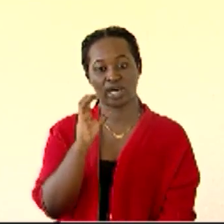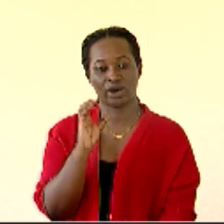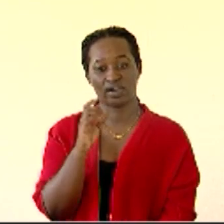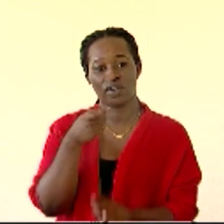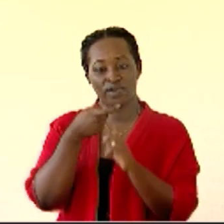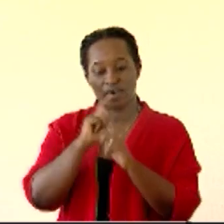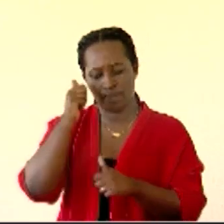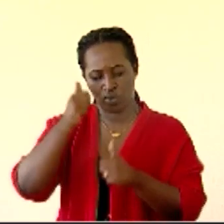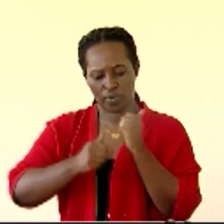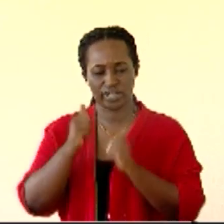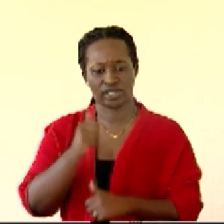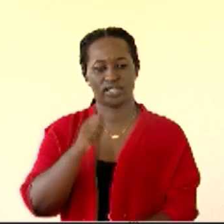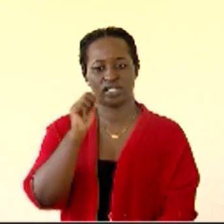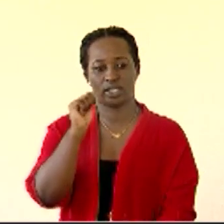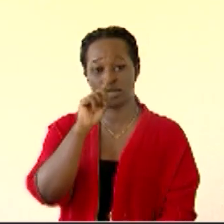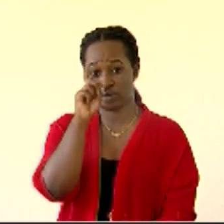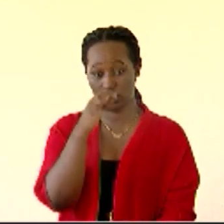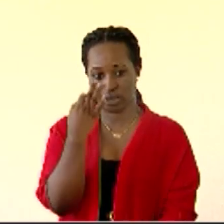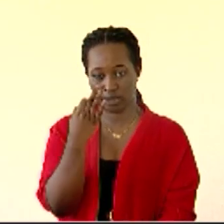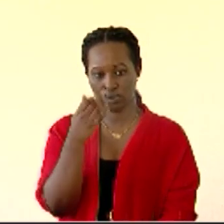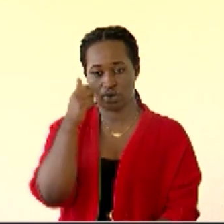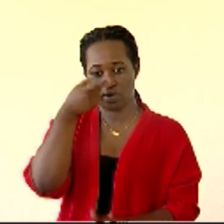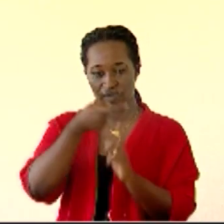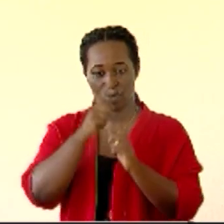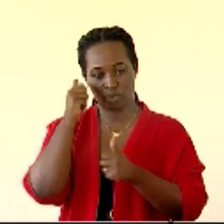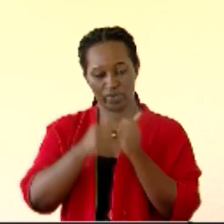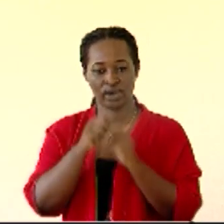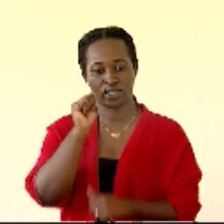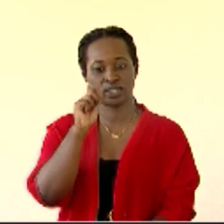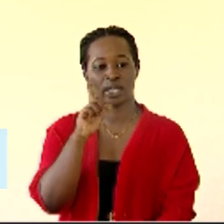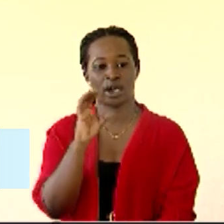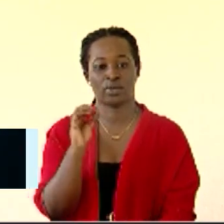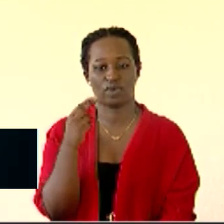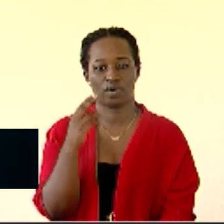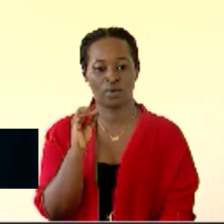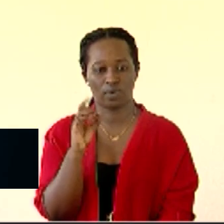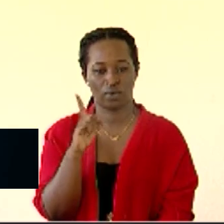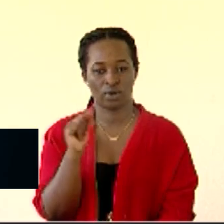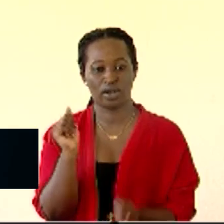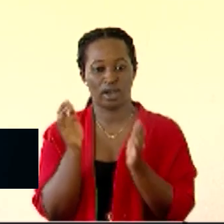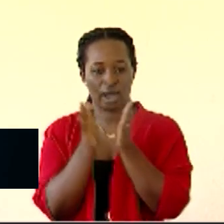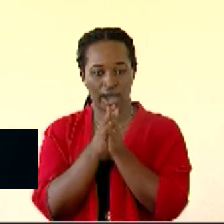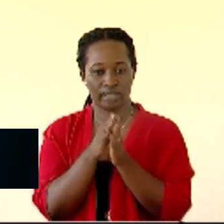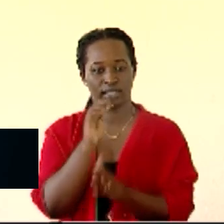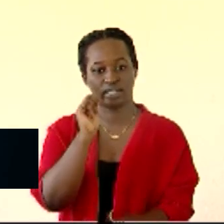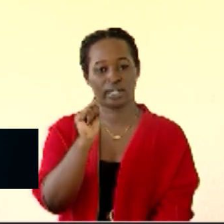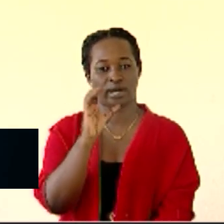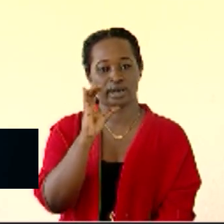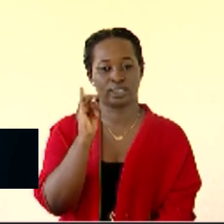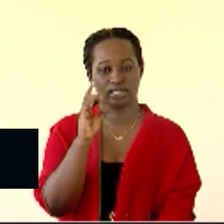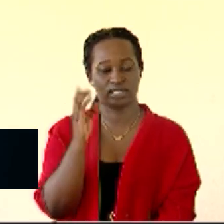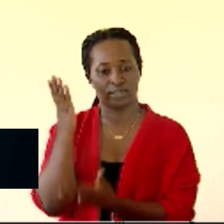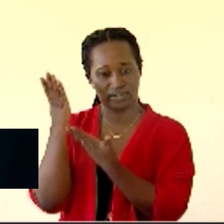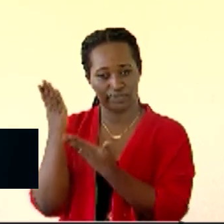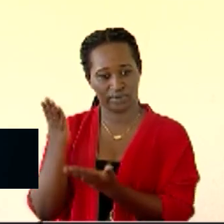which alcohol and an acid are the following esters made? Propyl propanoate. So we said this one